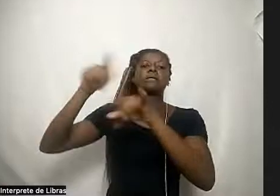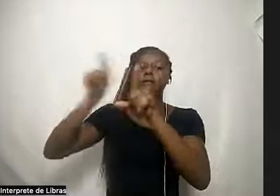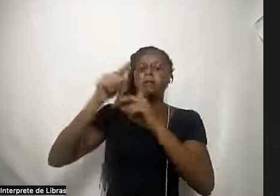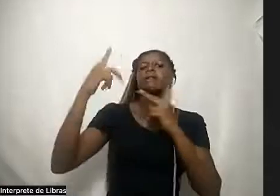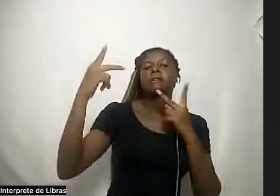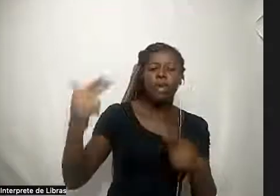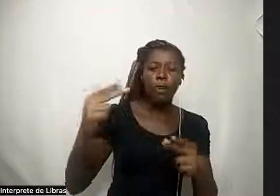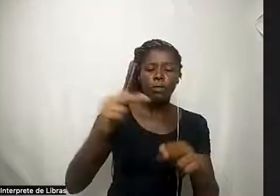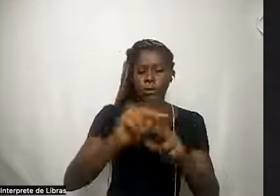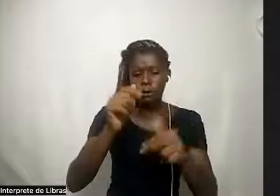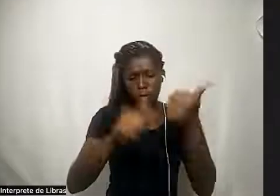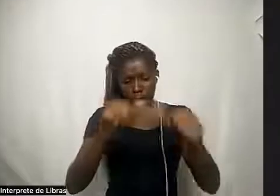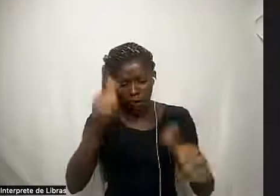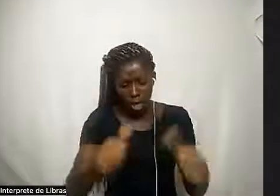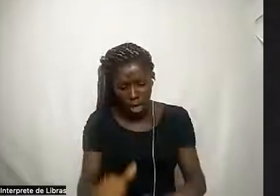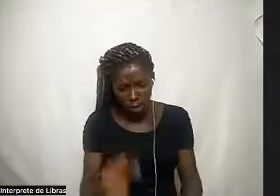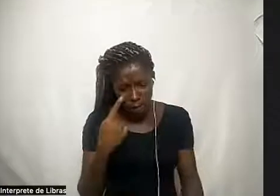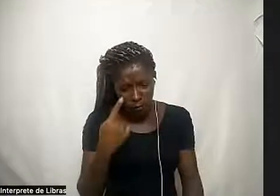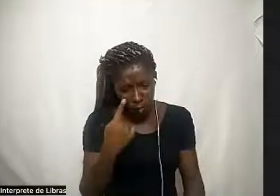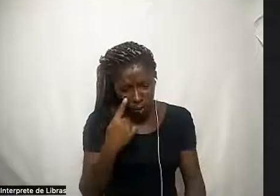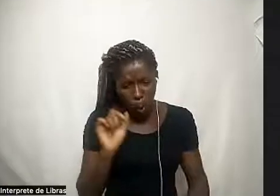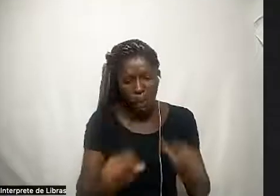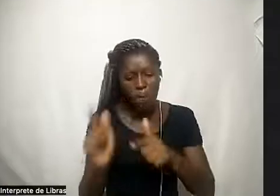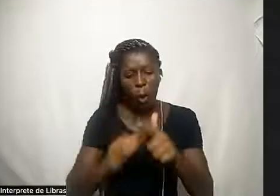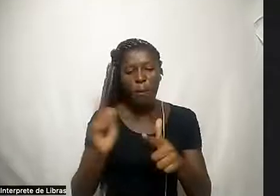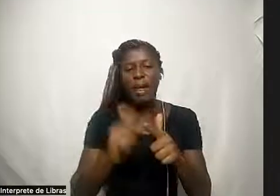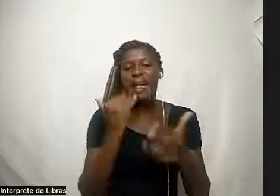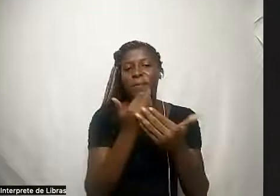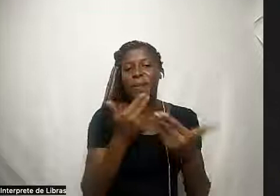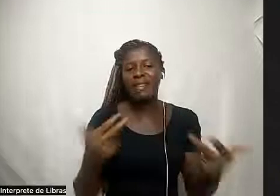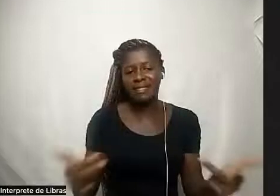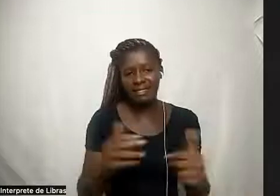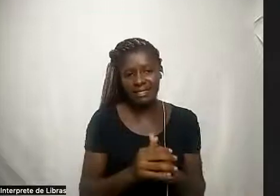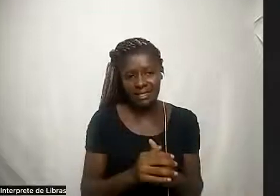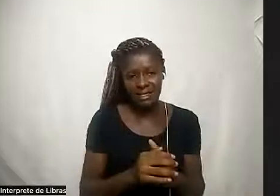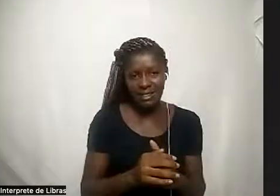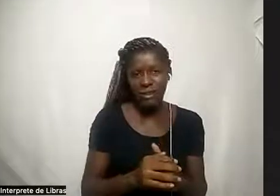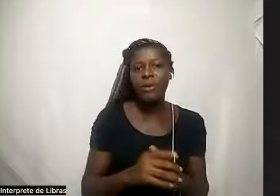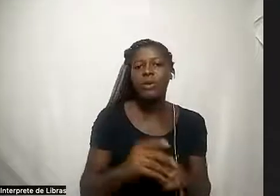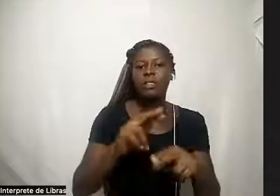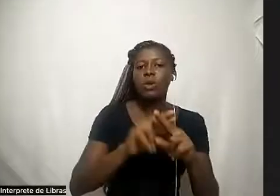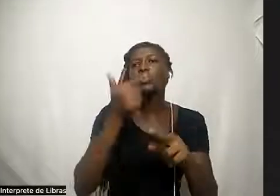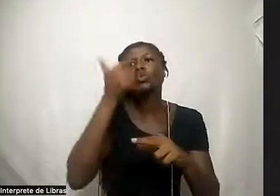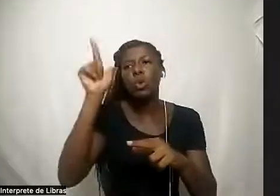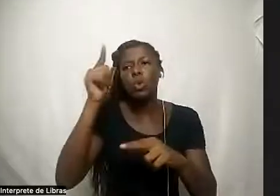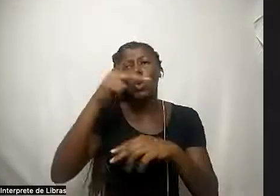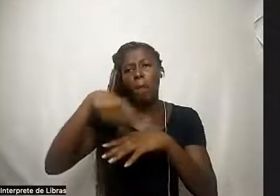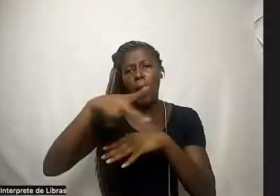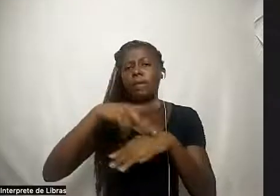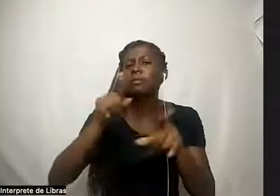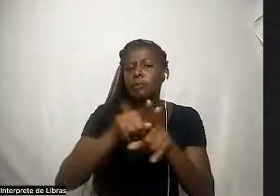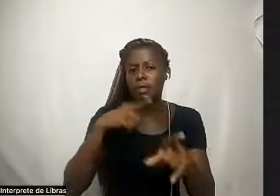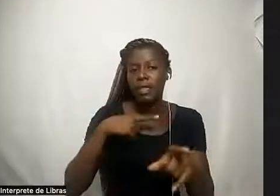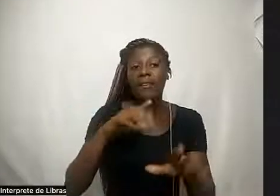more related to the diet, where they ate, than a local problem here.